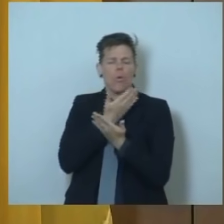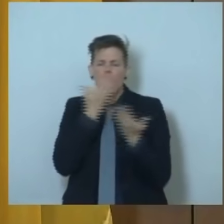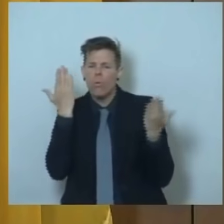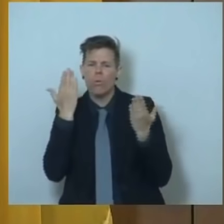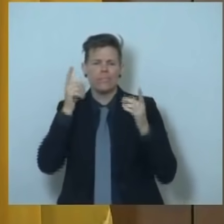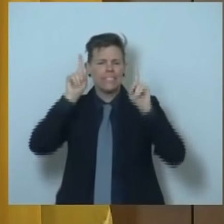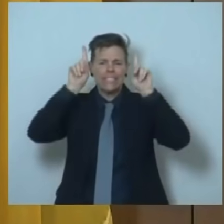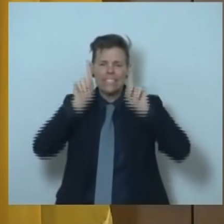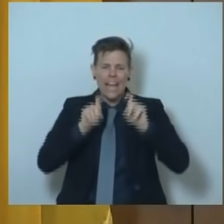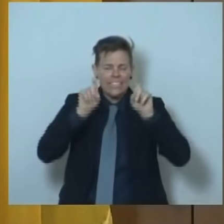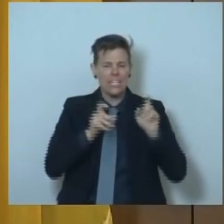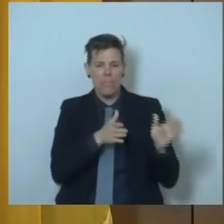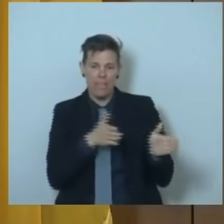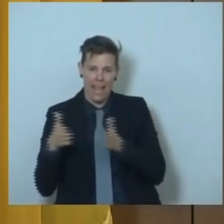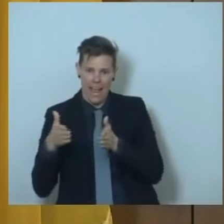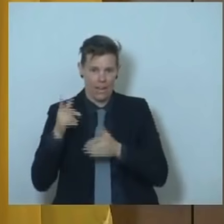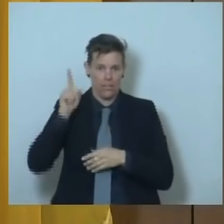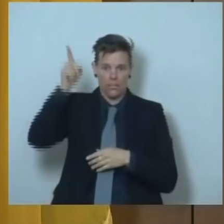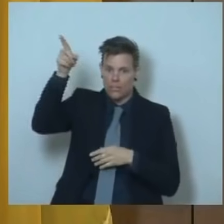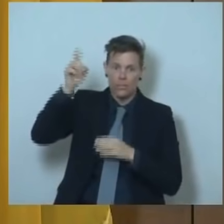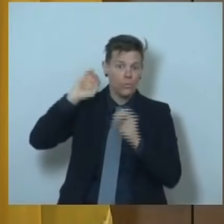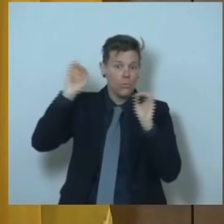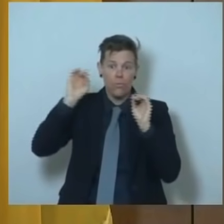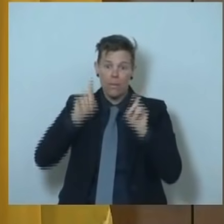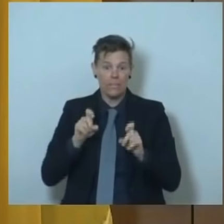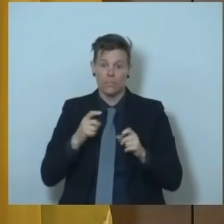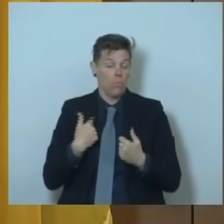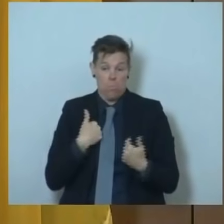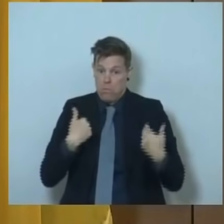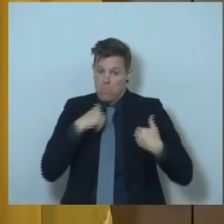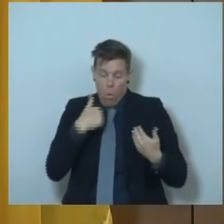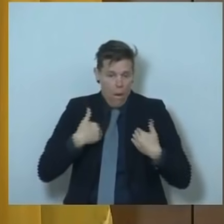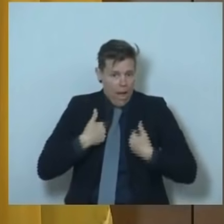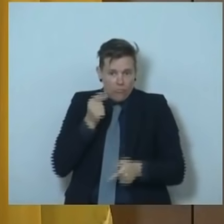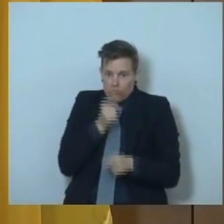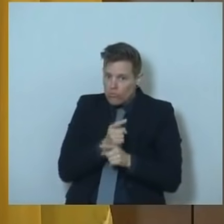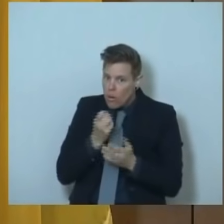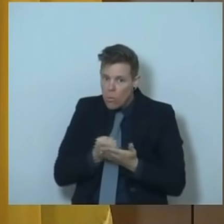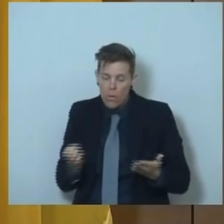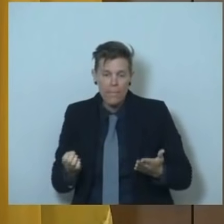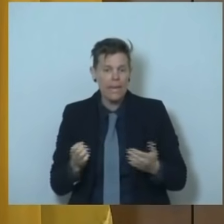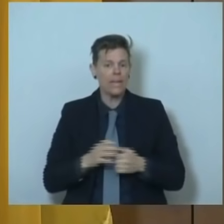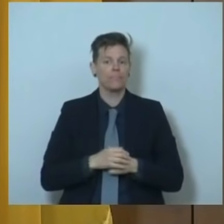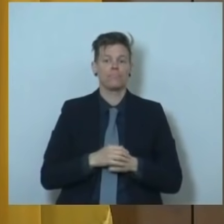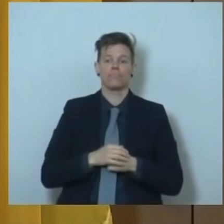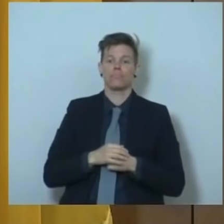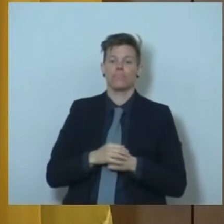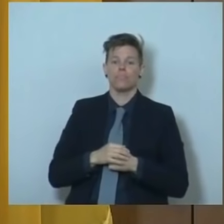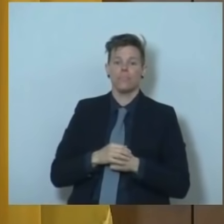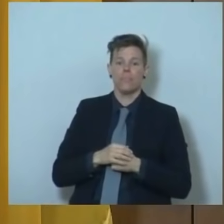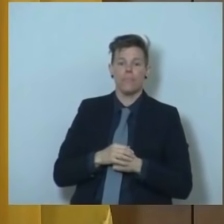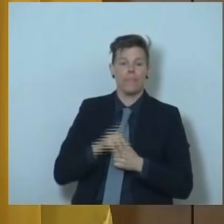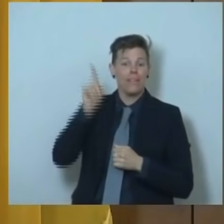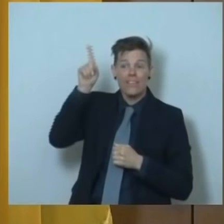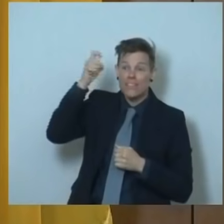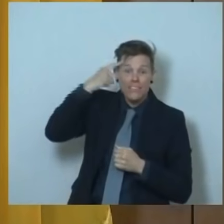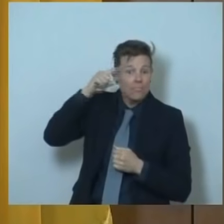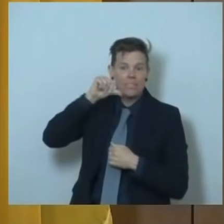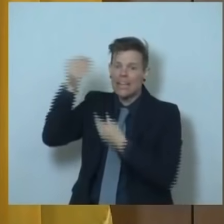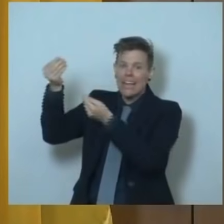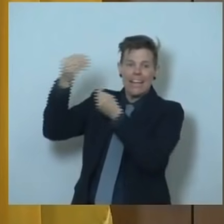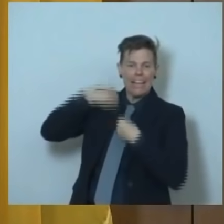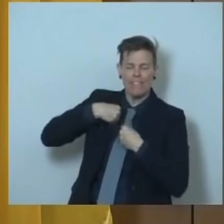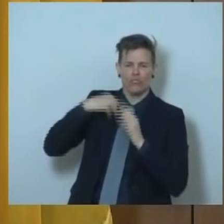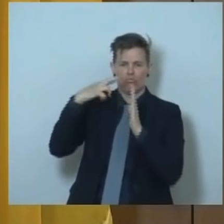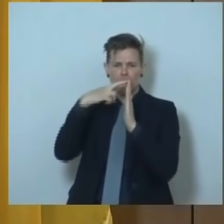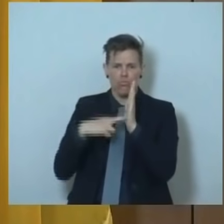right supplies. C, that means that they had narrow testing protocols. So what should we do? We should really just